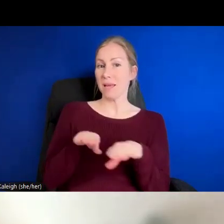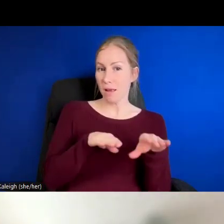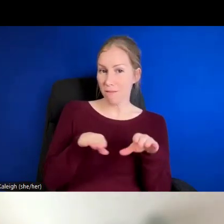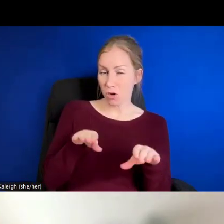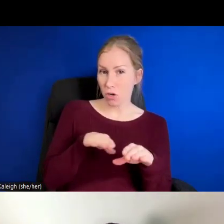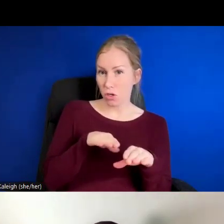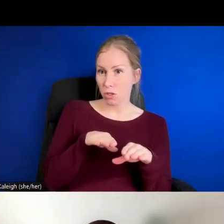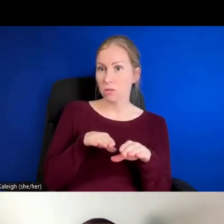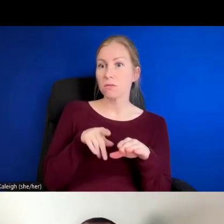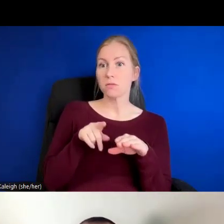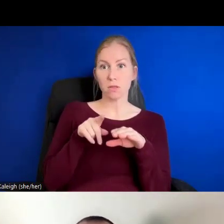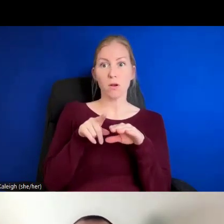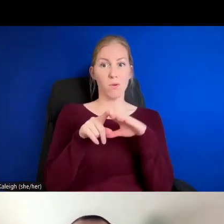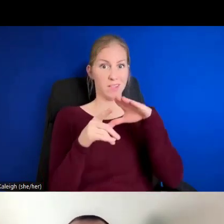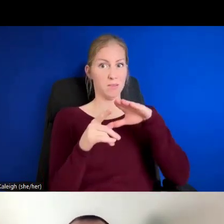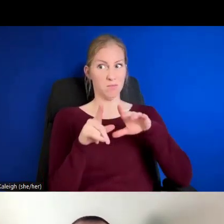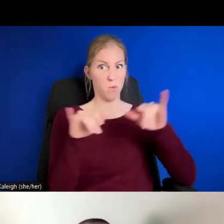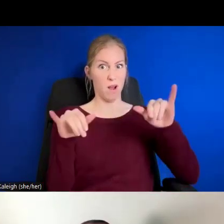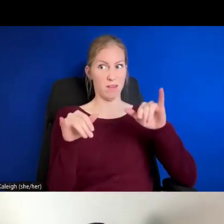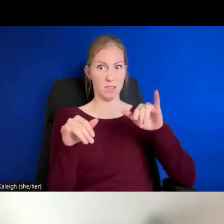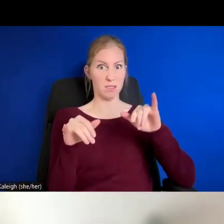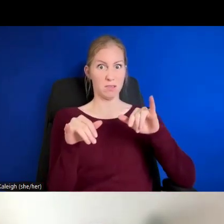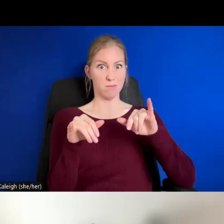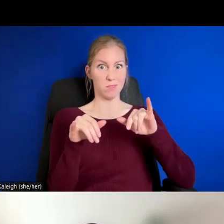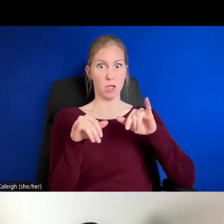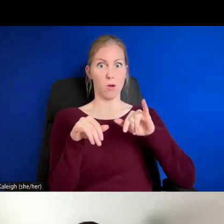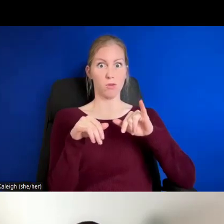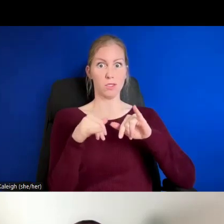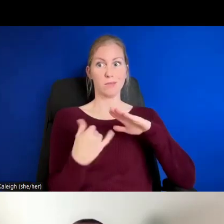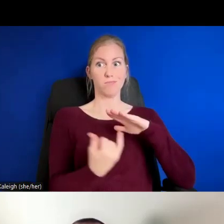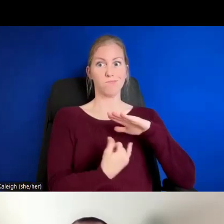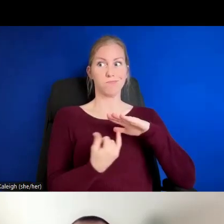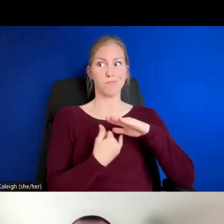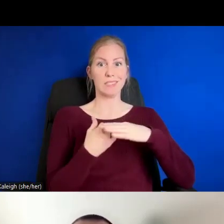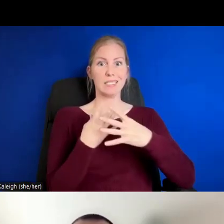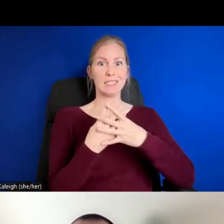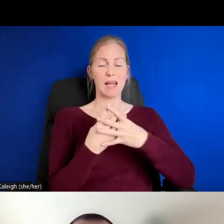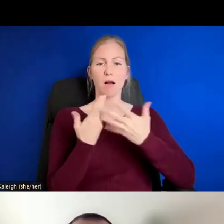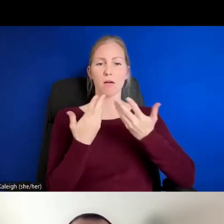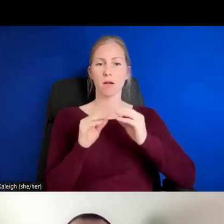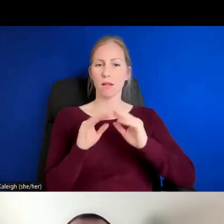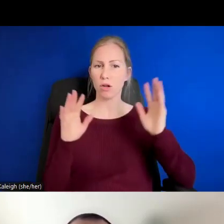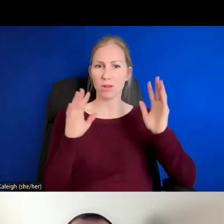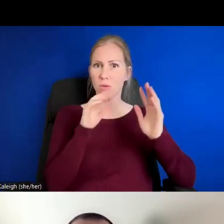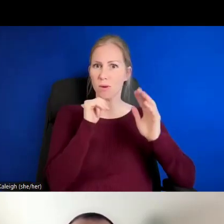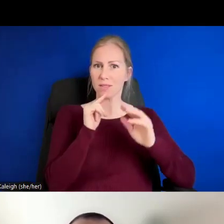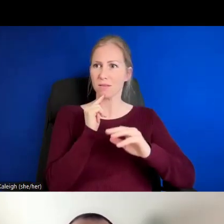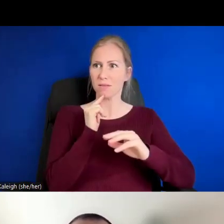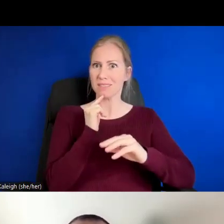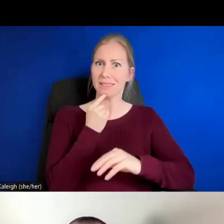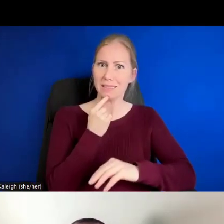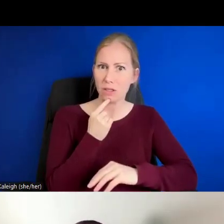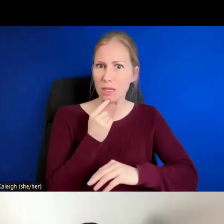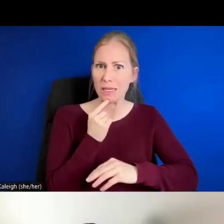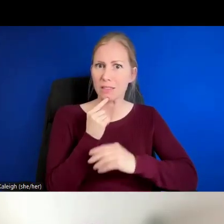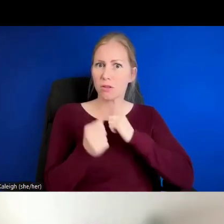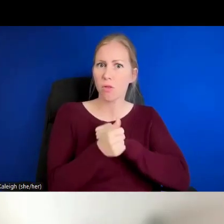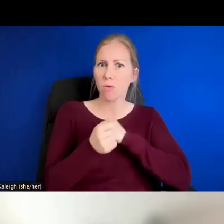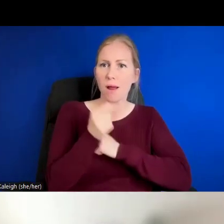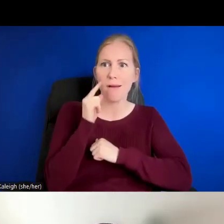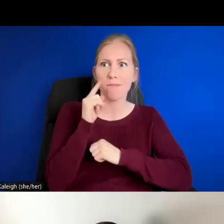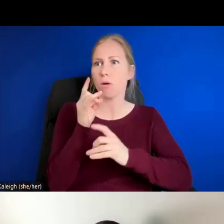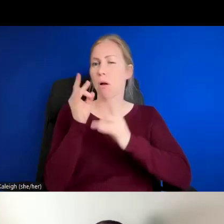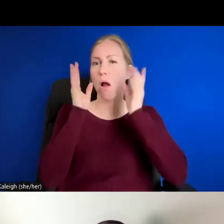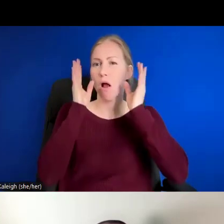during the seclusion while he's in his cell, which clearly did not rise to the level of a serious threat of extreme violence, let alone